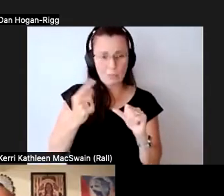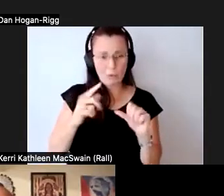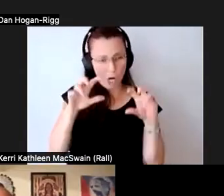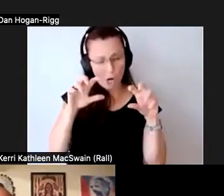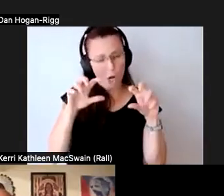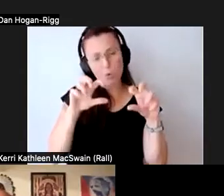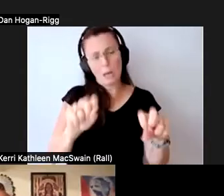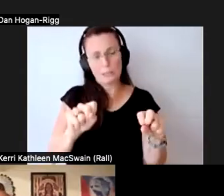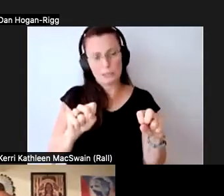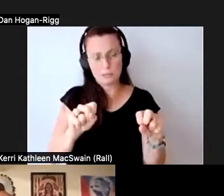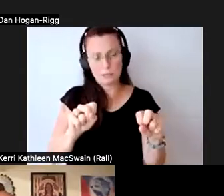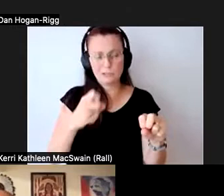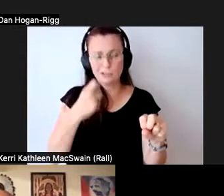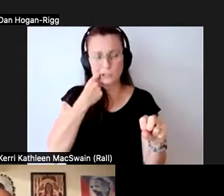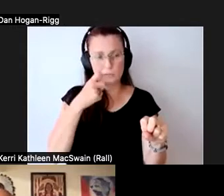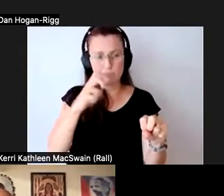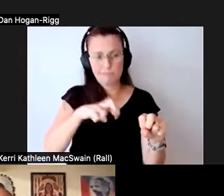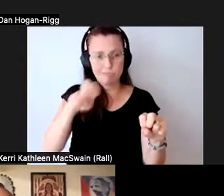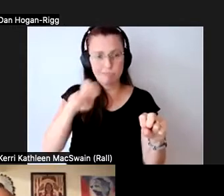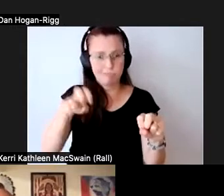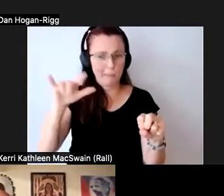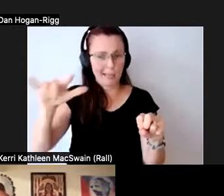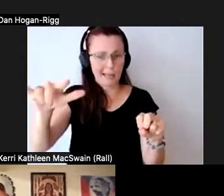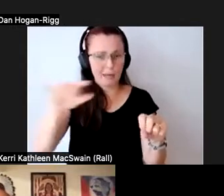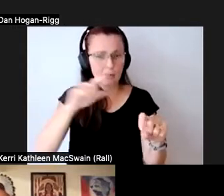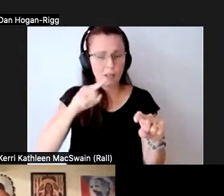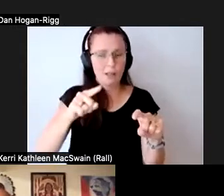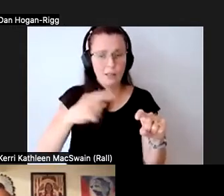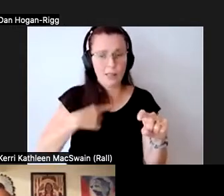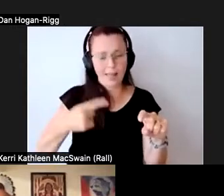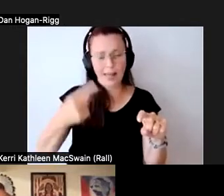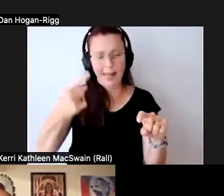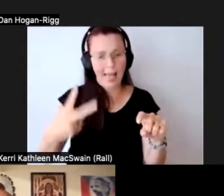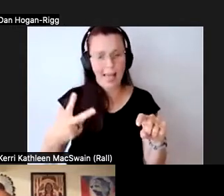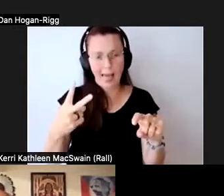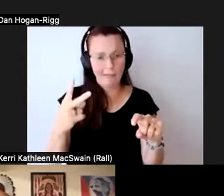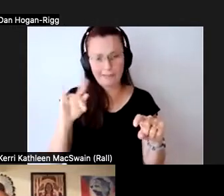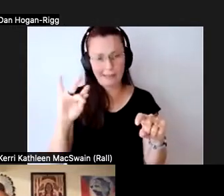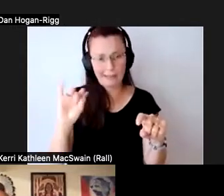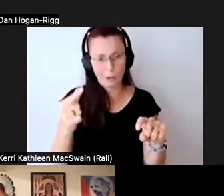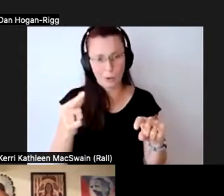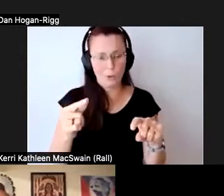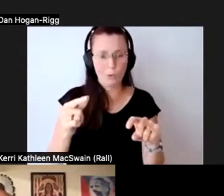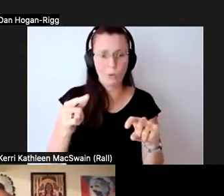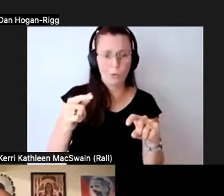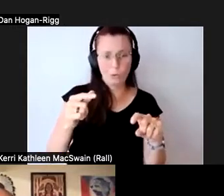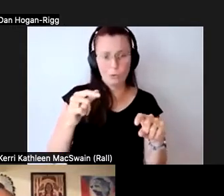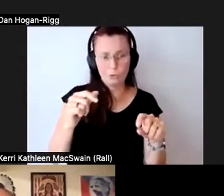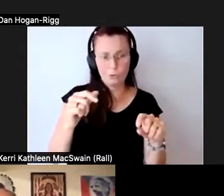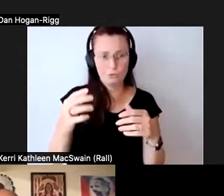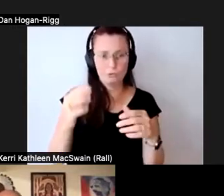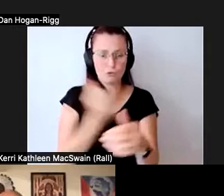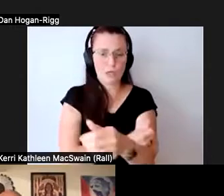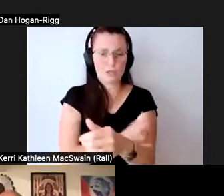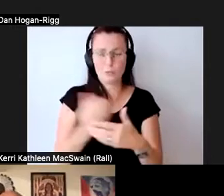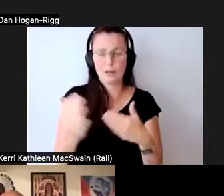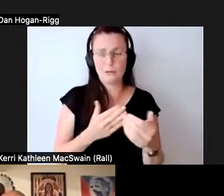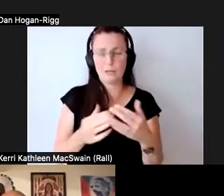kilo of drugs. That's not the issue. The drugs are coming in much bigger, at a much higher rate, not